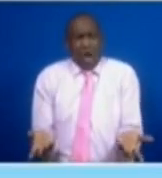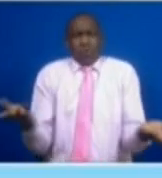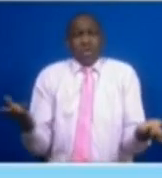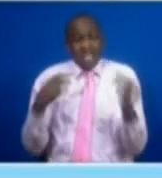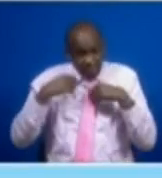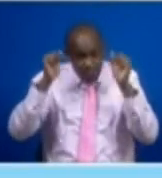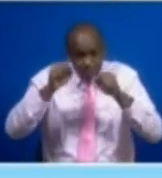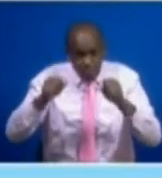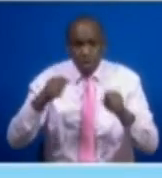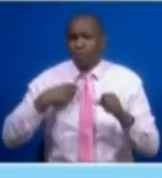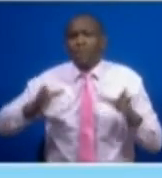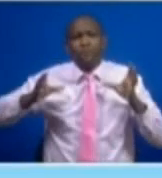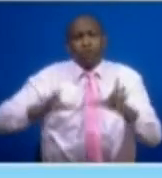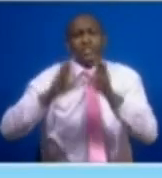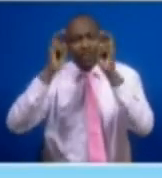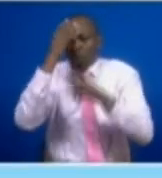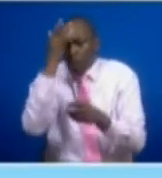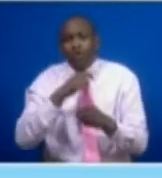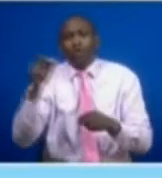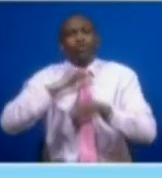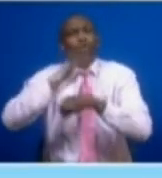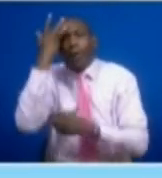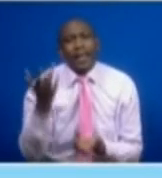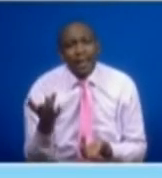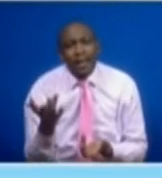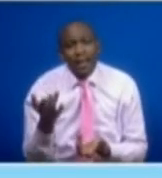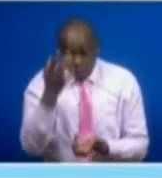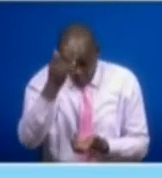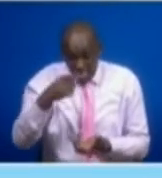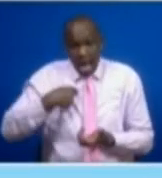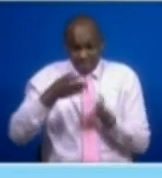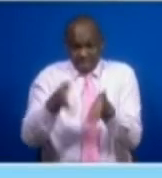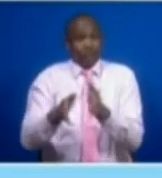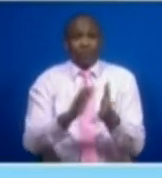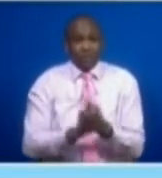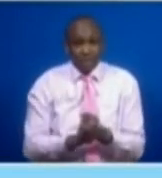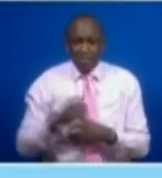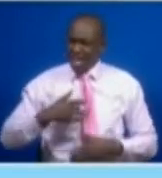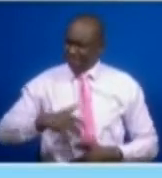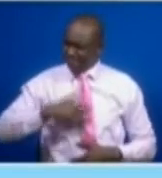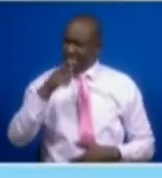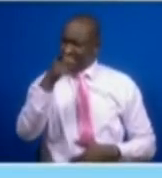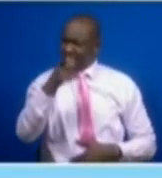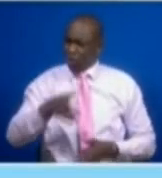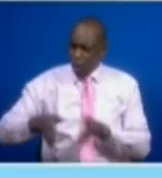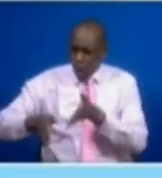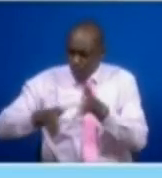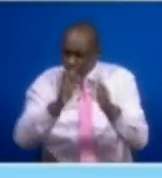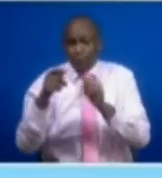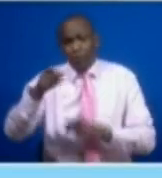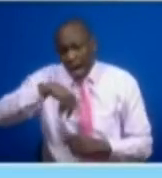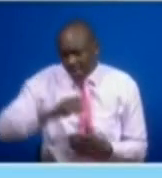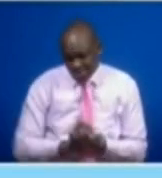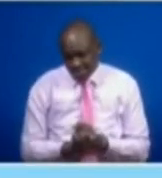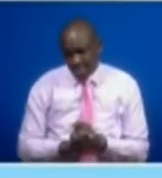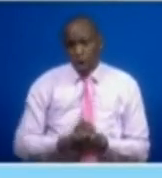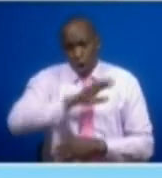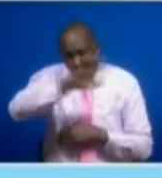possible, then why are we forcing issues and going to school? Why are we having this platform? Because I feel like it's an opportunity for us to have